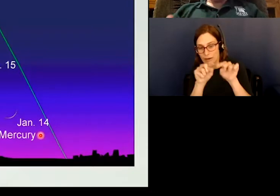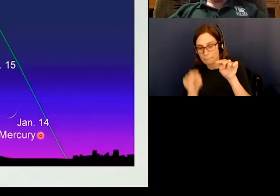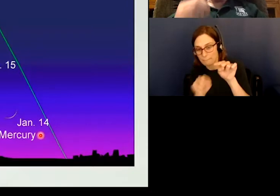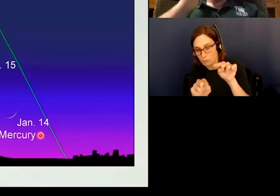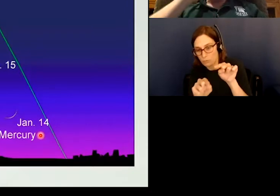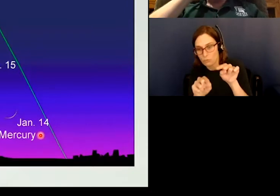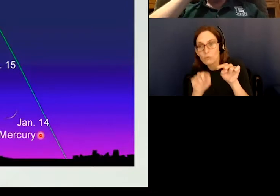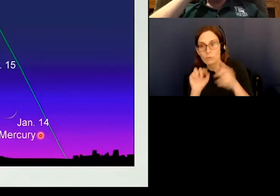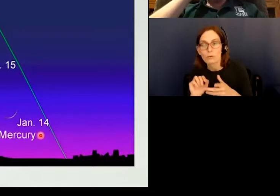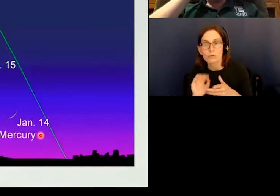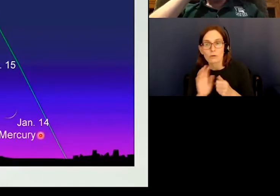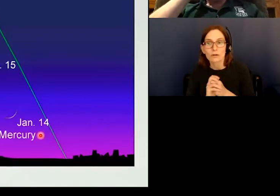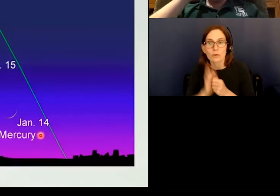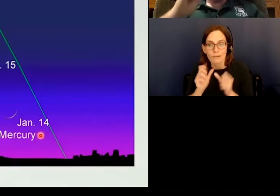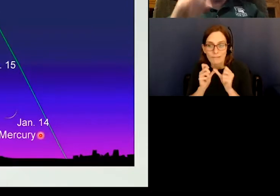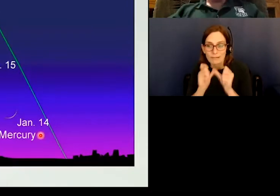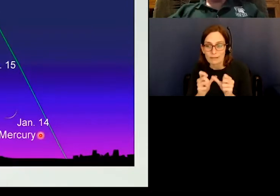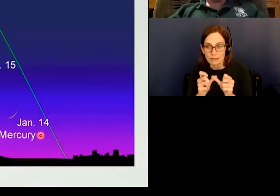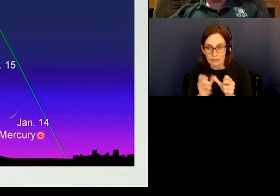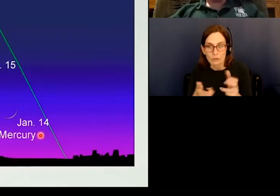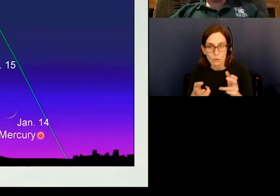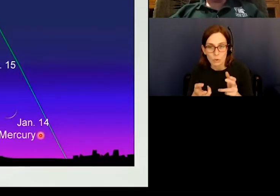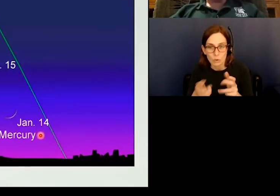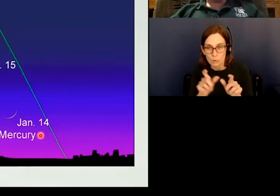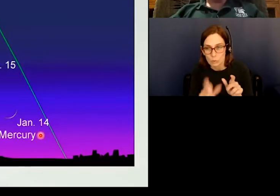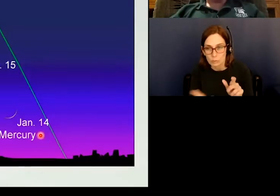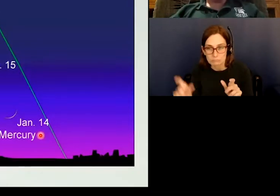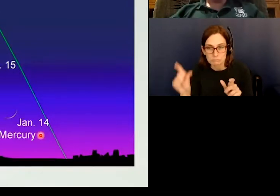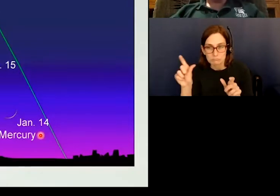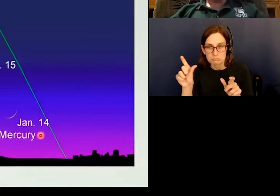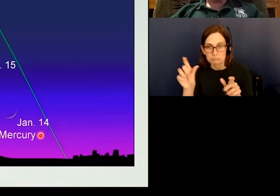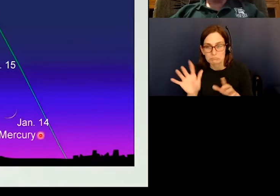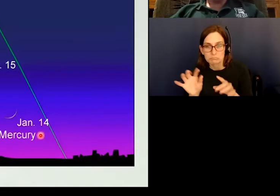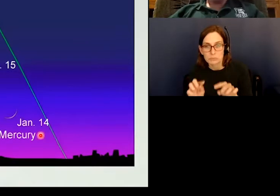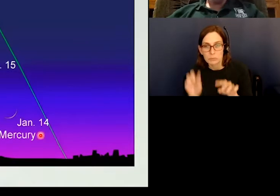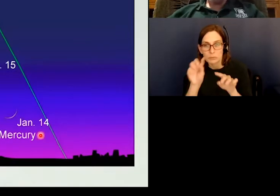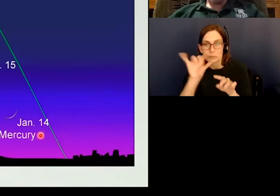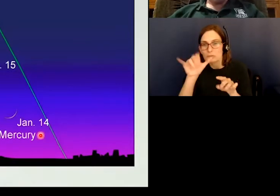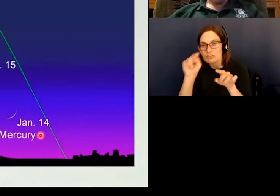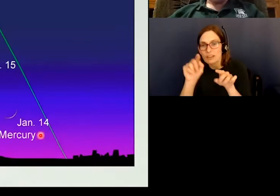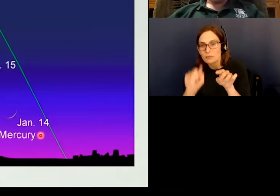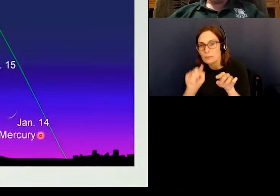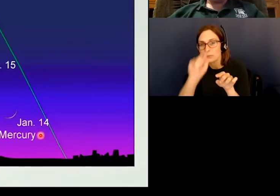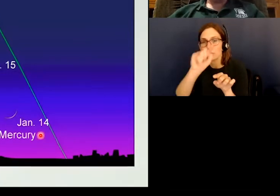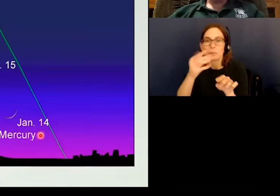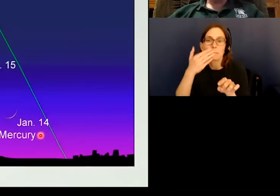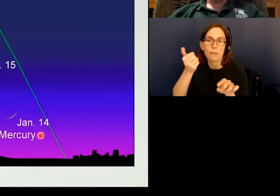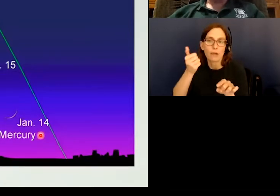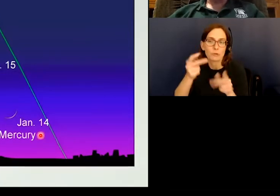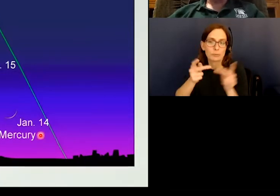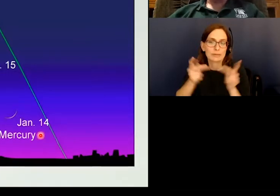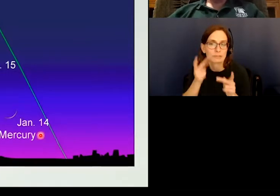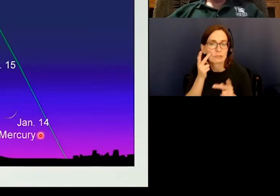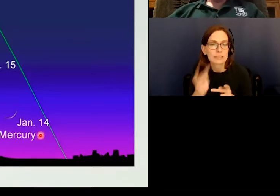But Mercury will continue to rise, and by late January, it will be a little bit better positioned to be able to see. But it's usually a